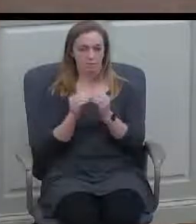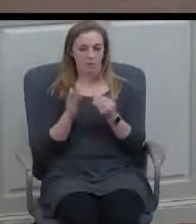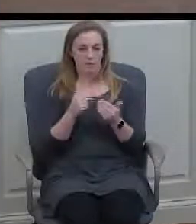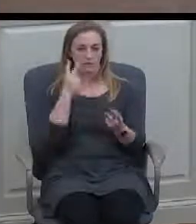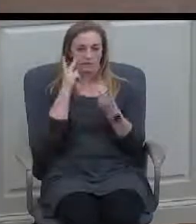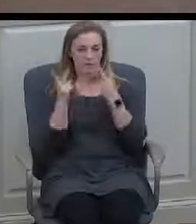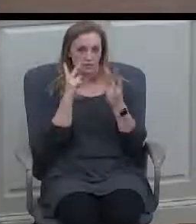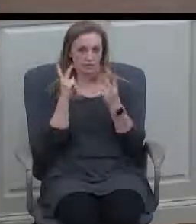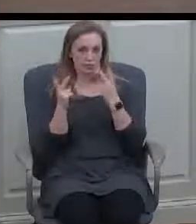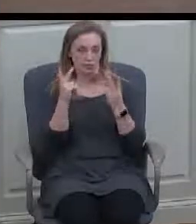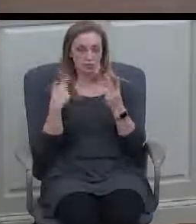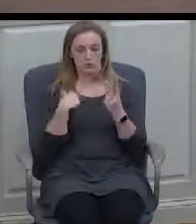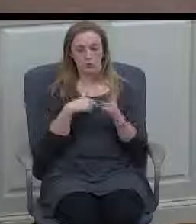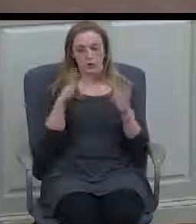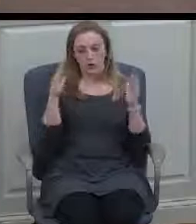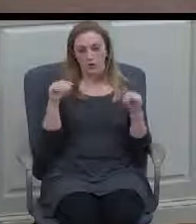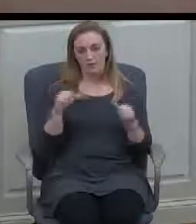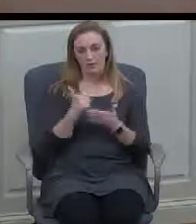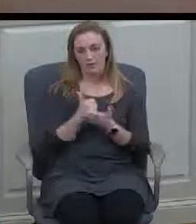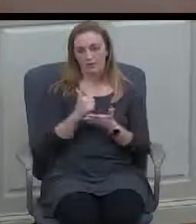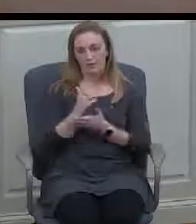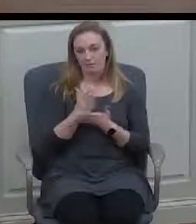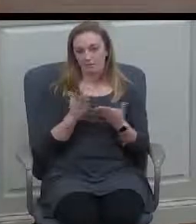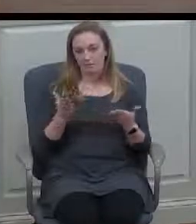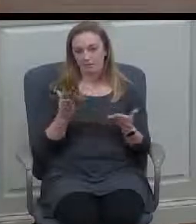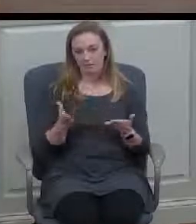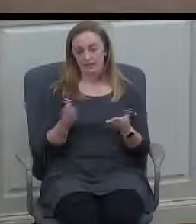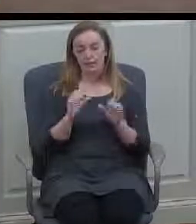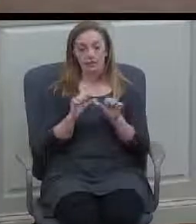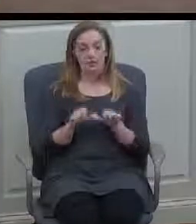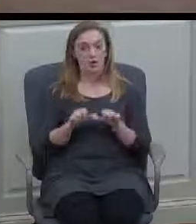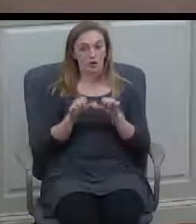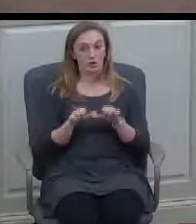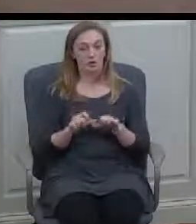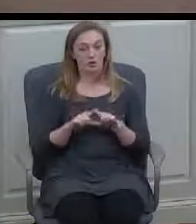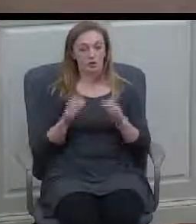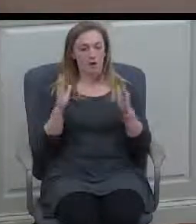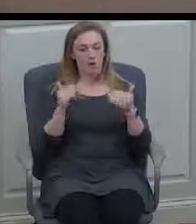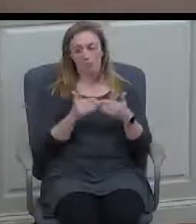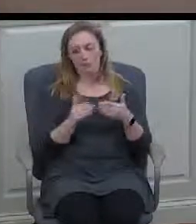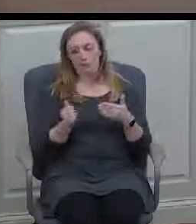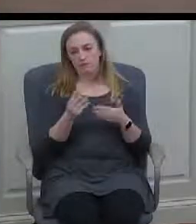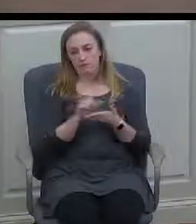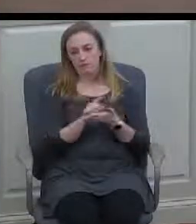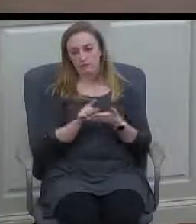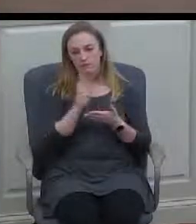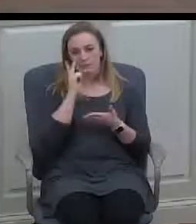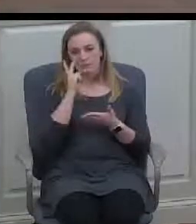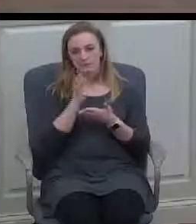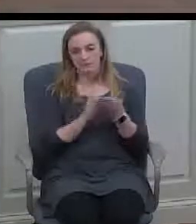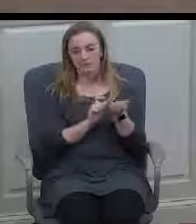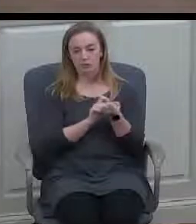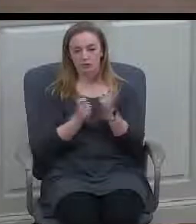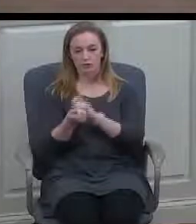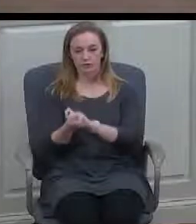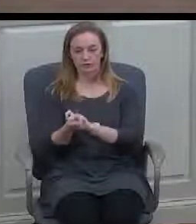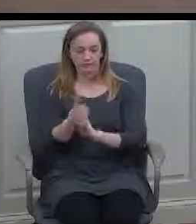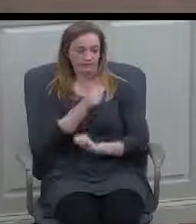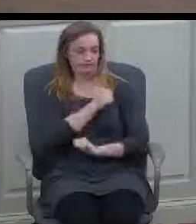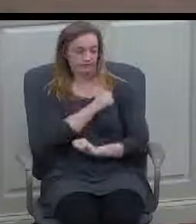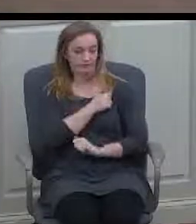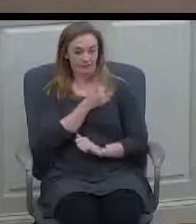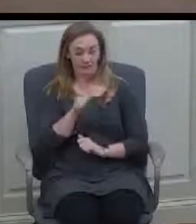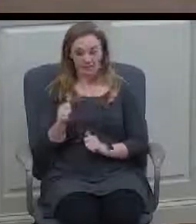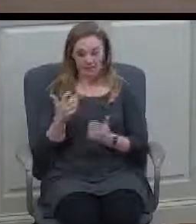So we're hoping that we can help with some things there, but it's ongoing, but hopefully in the next few weeks, you'll see some changes. Any Thank you. screening to